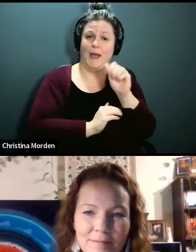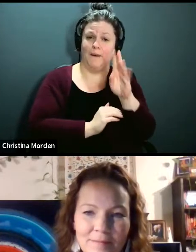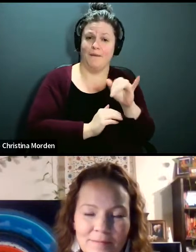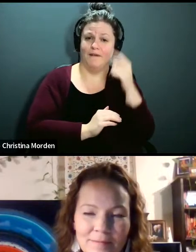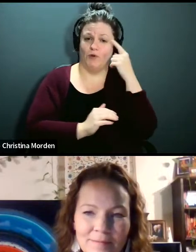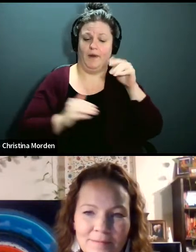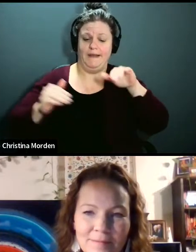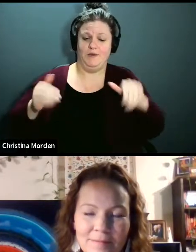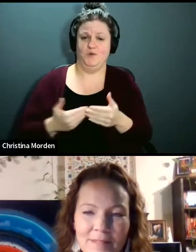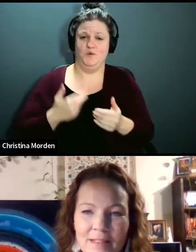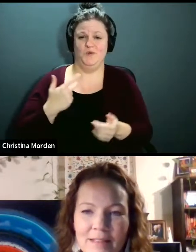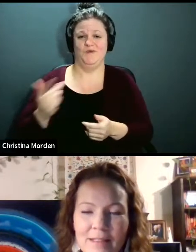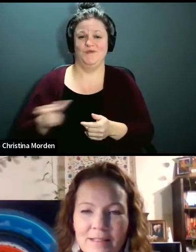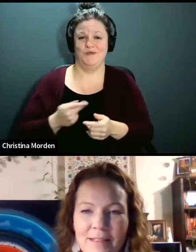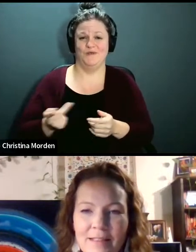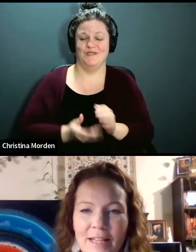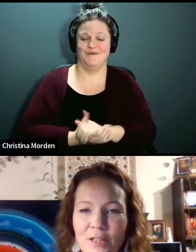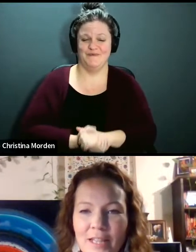together